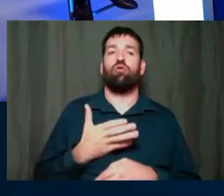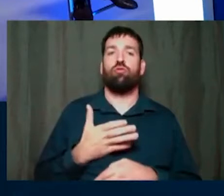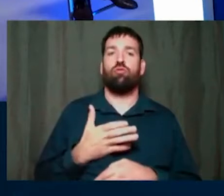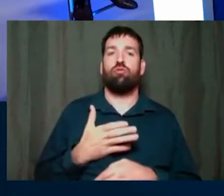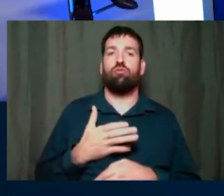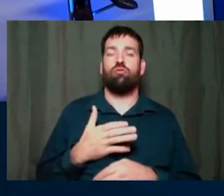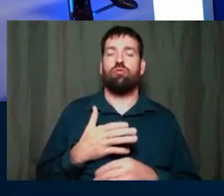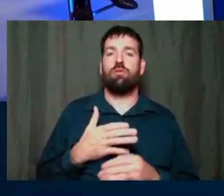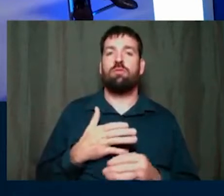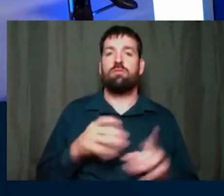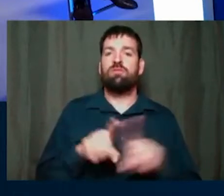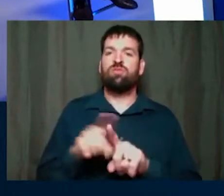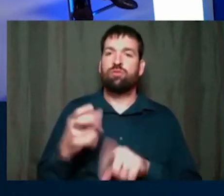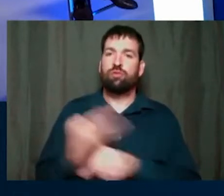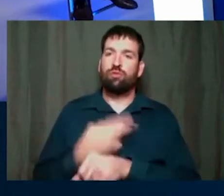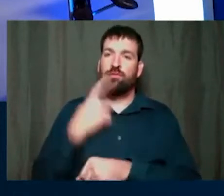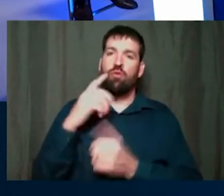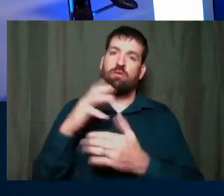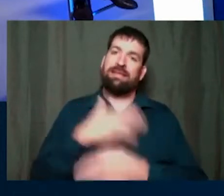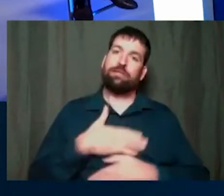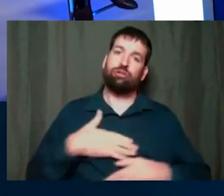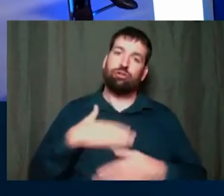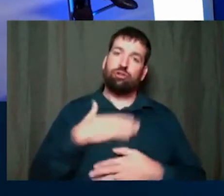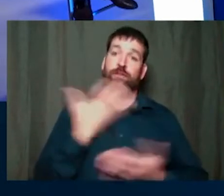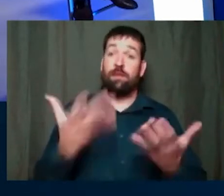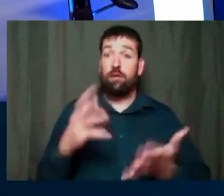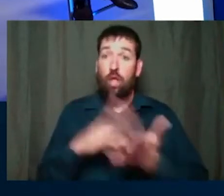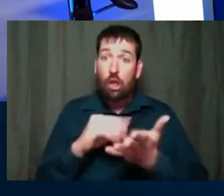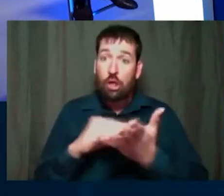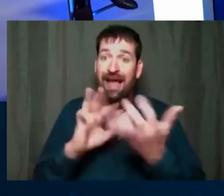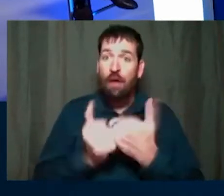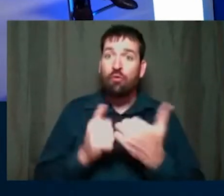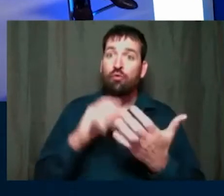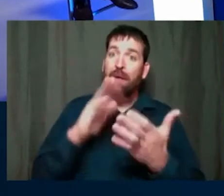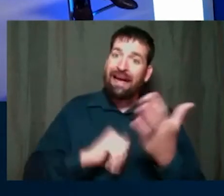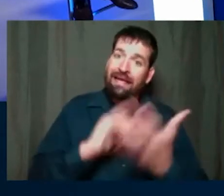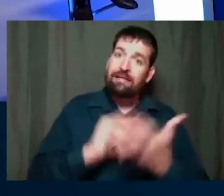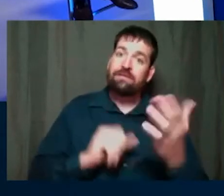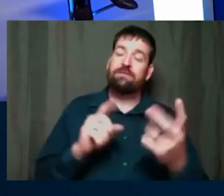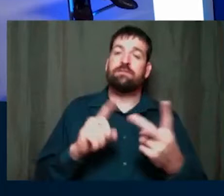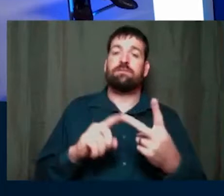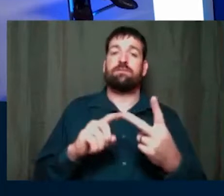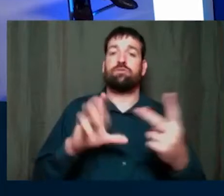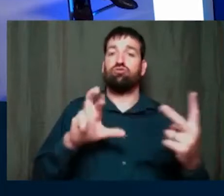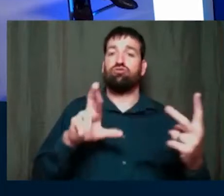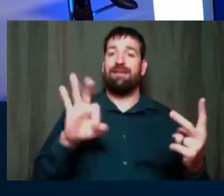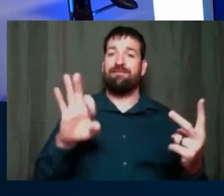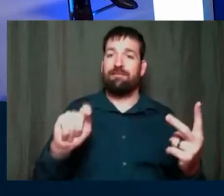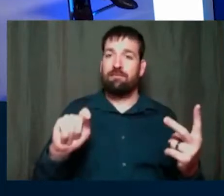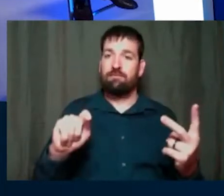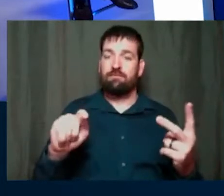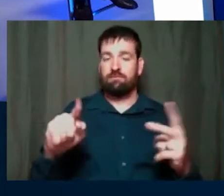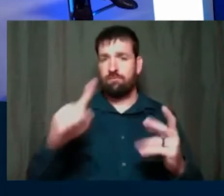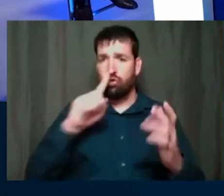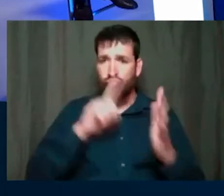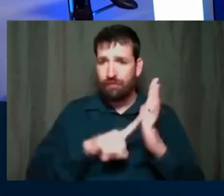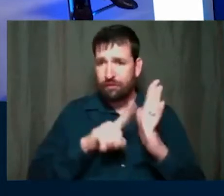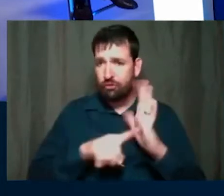we use it for leisure. I might want to learn how to paint or craft, or I might be researching different things